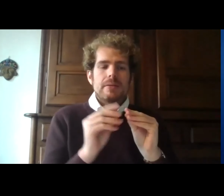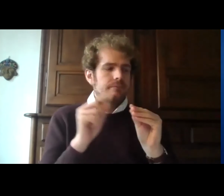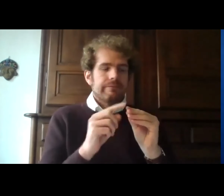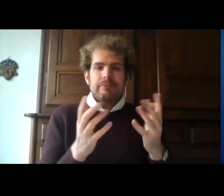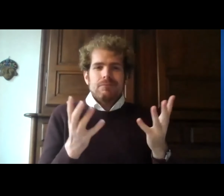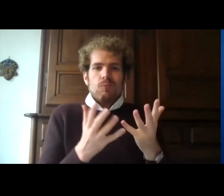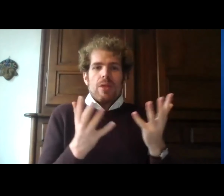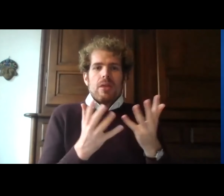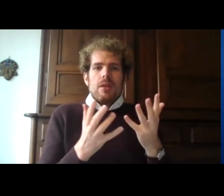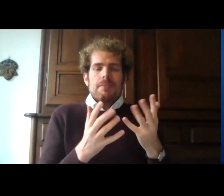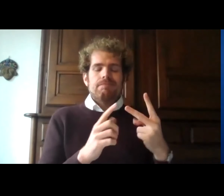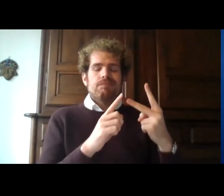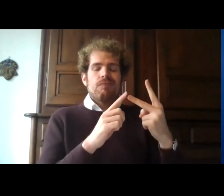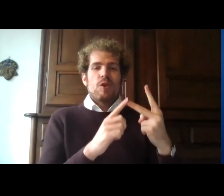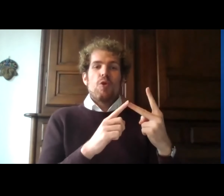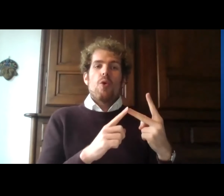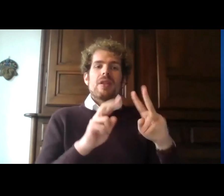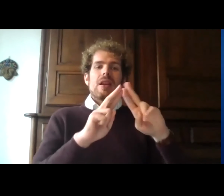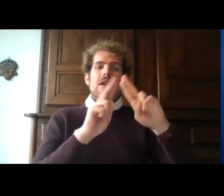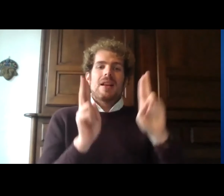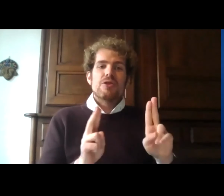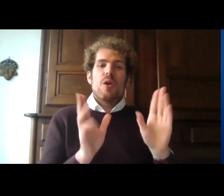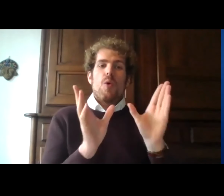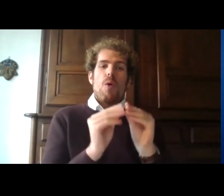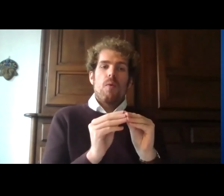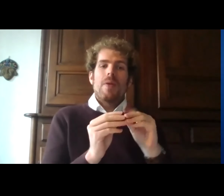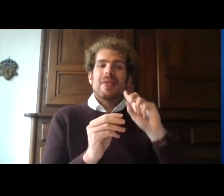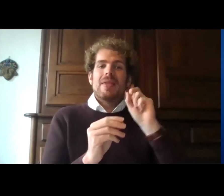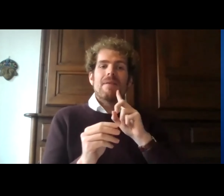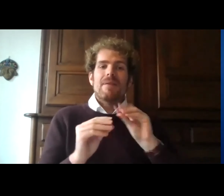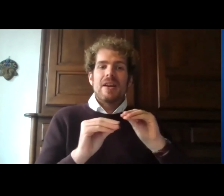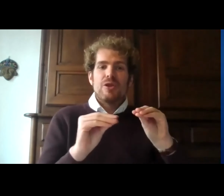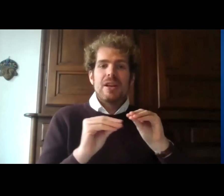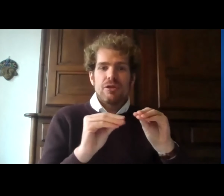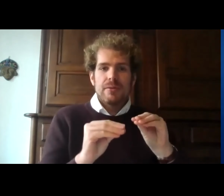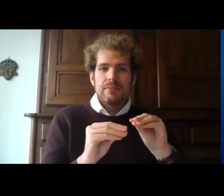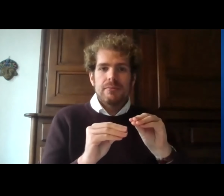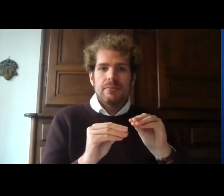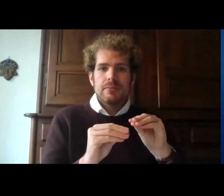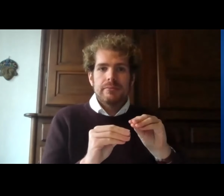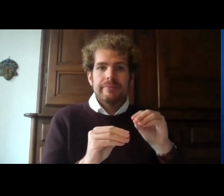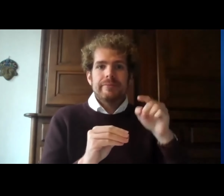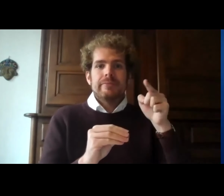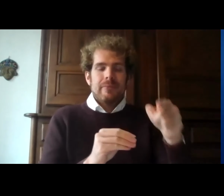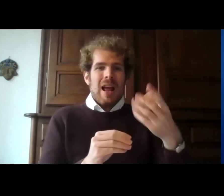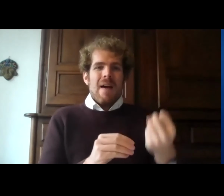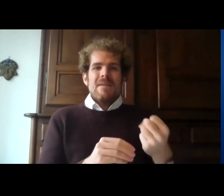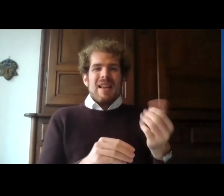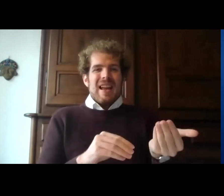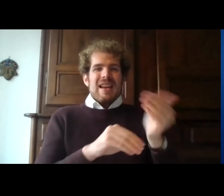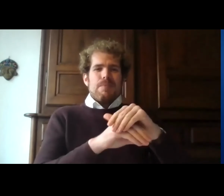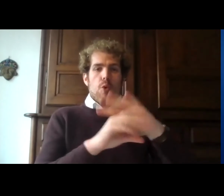if we go back to the year 1880, there was a conference which took place in Milan. It was the International Conference on Deaf Education.